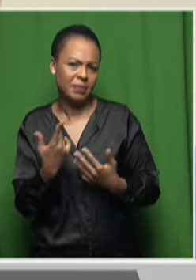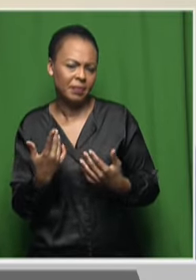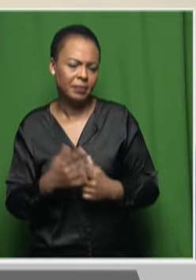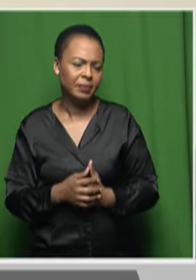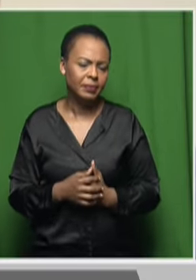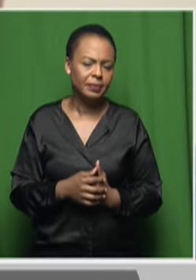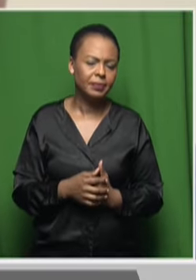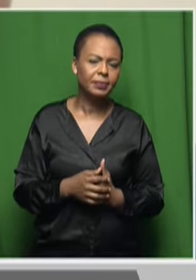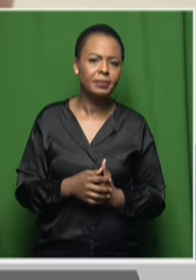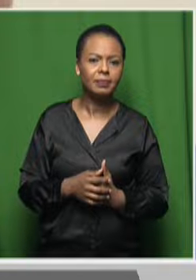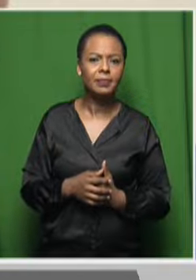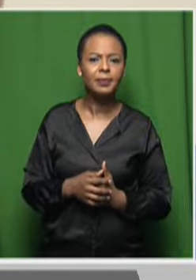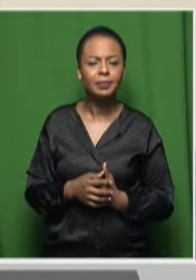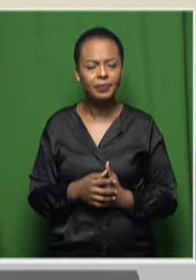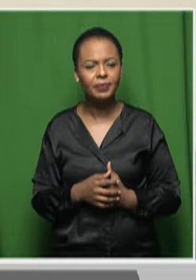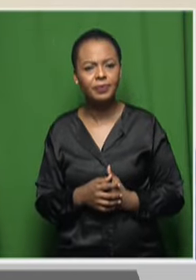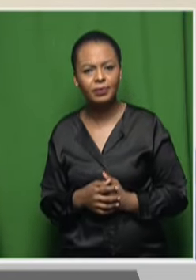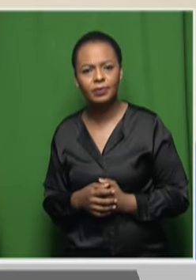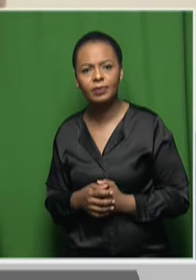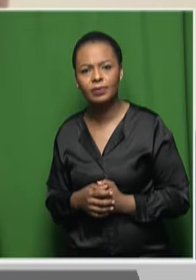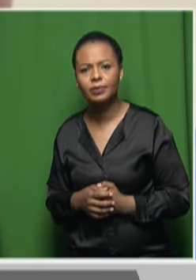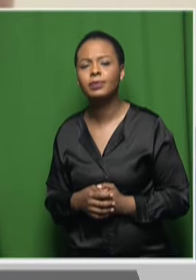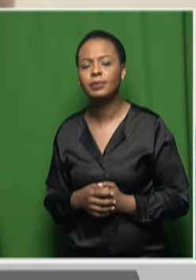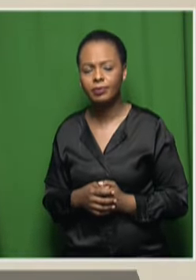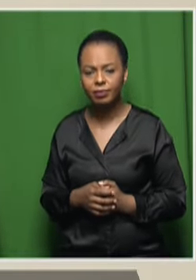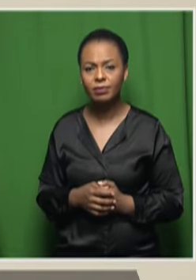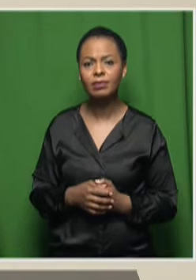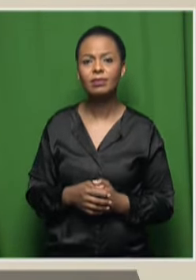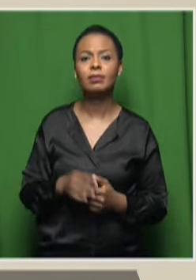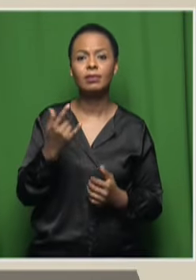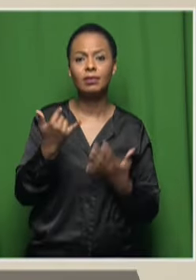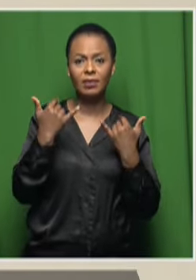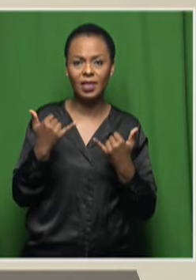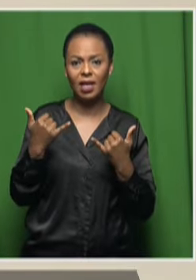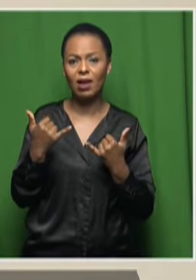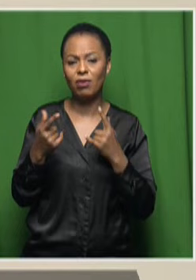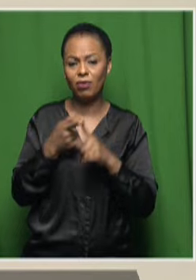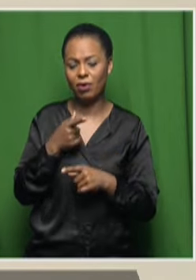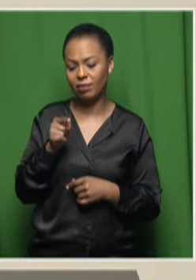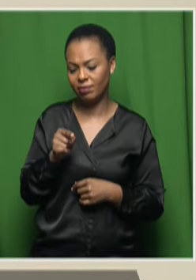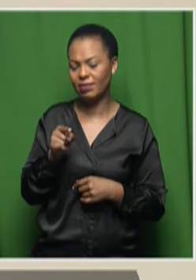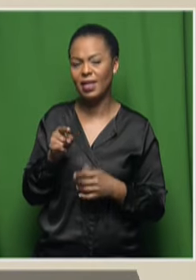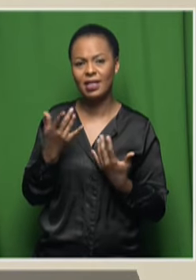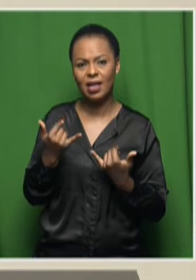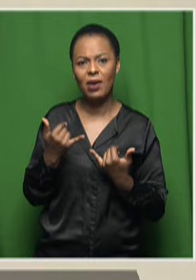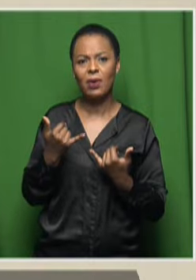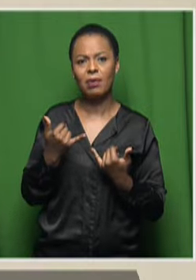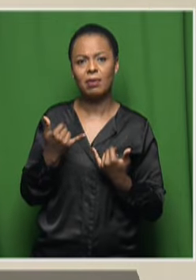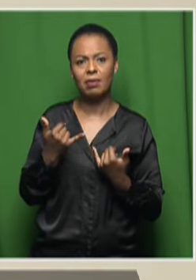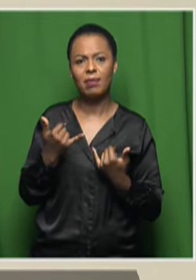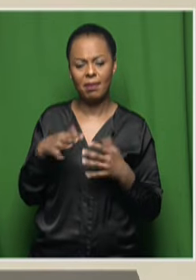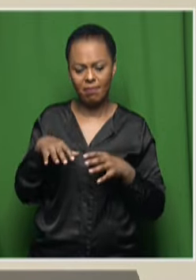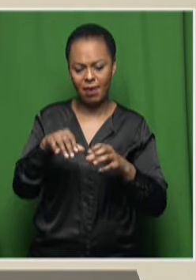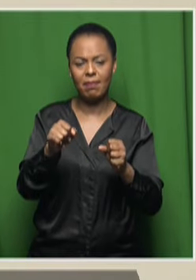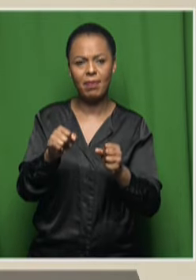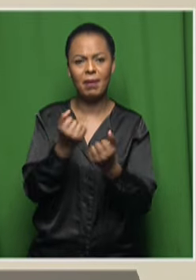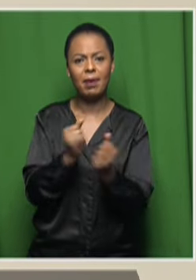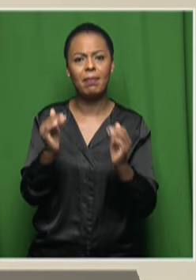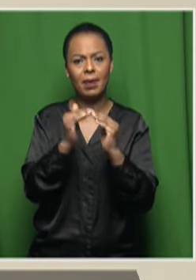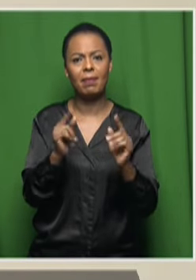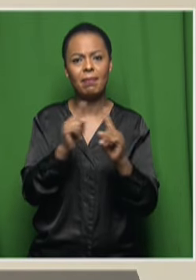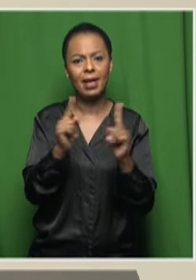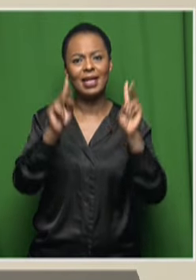Sobukwe, as this leadership of the PAC, ever since we came to power, we've adopted a theme that says,